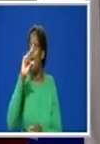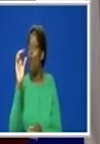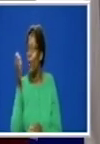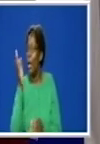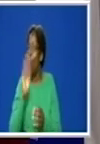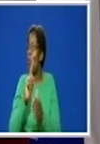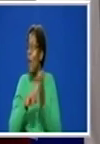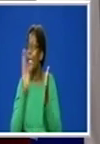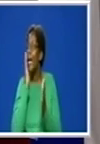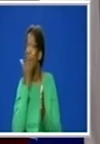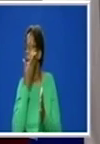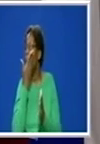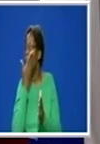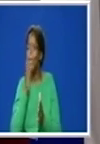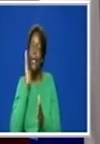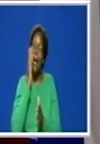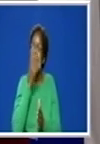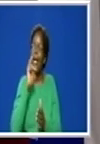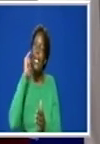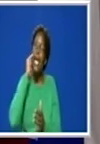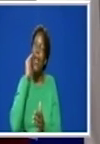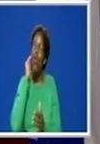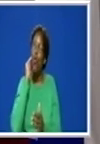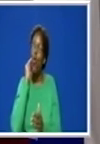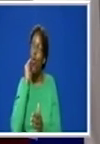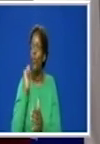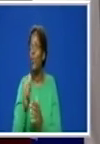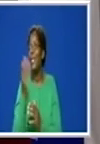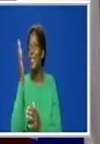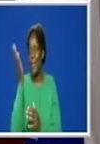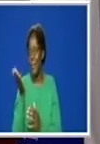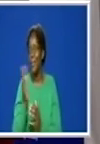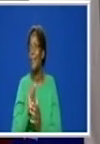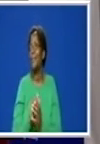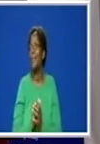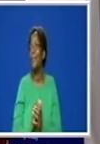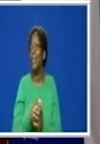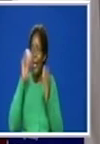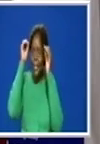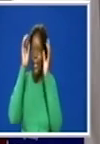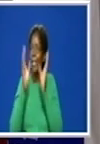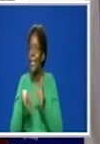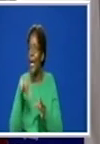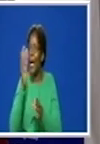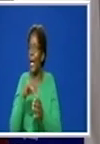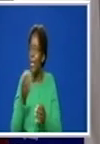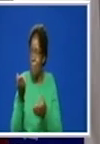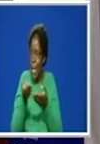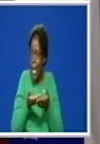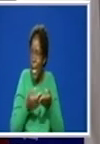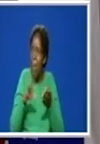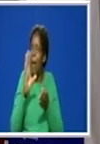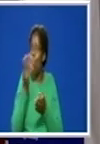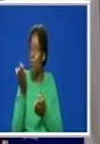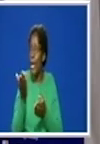it? It's color yellow. Yes, that is color yellow. Teacher, can you play balloon? Not now.